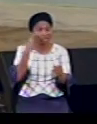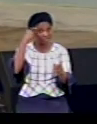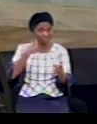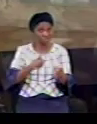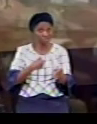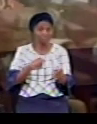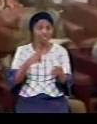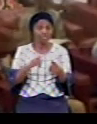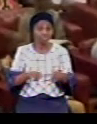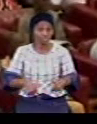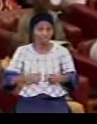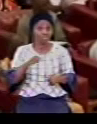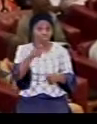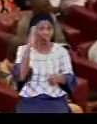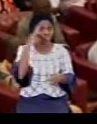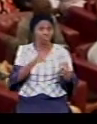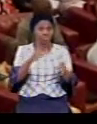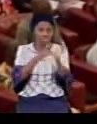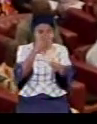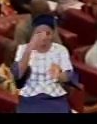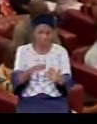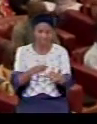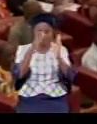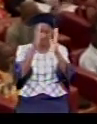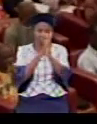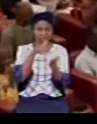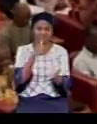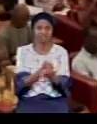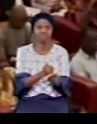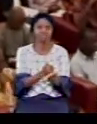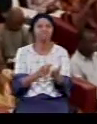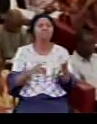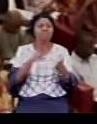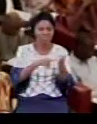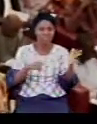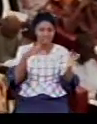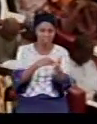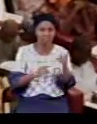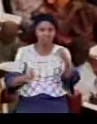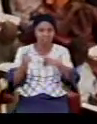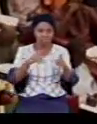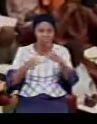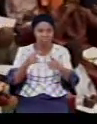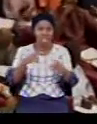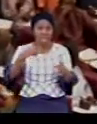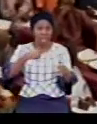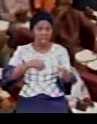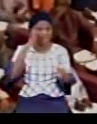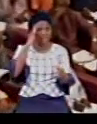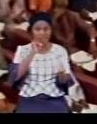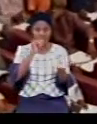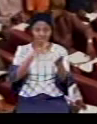Do and be in Jesus' name. Read that verse 17 again.